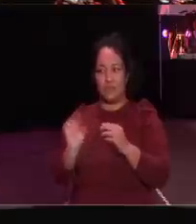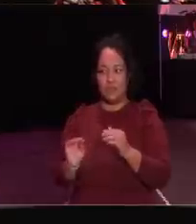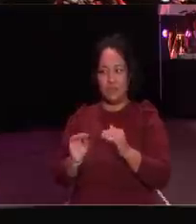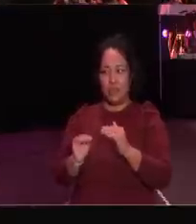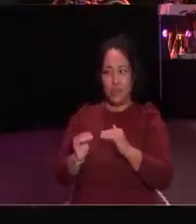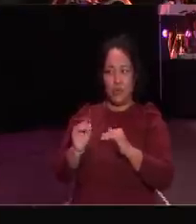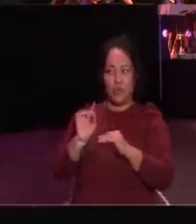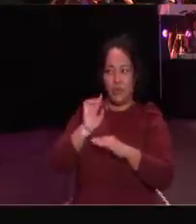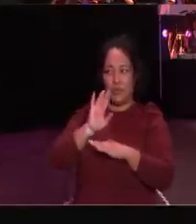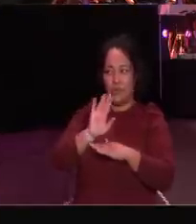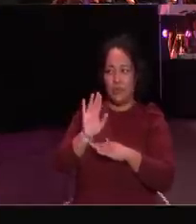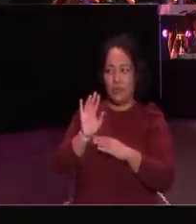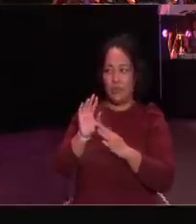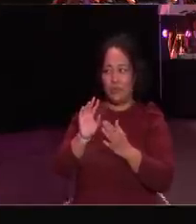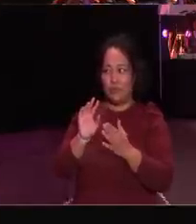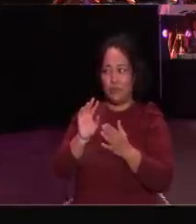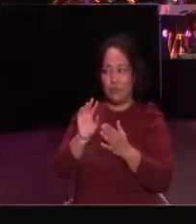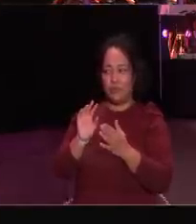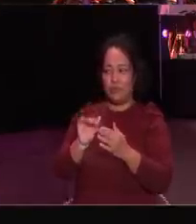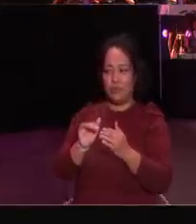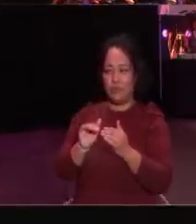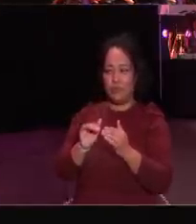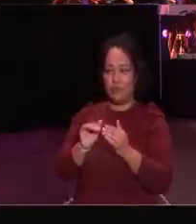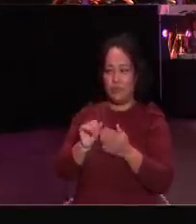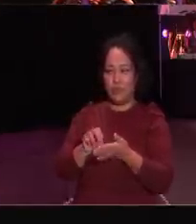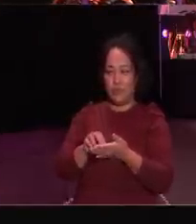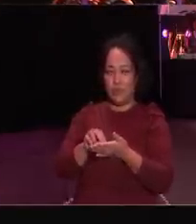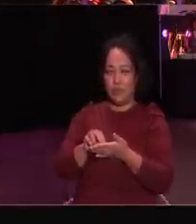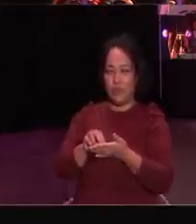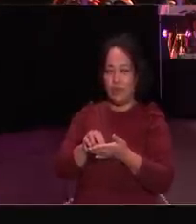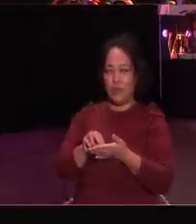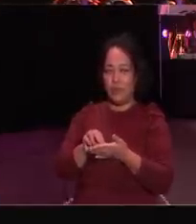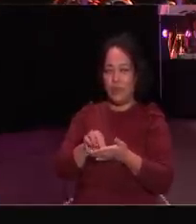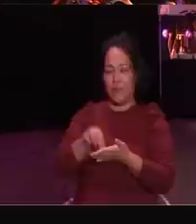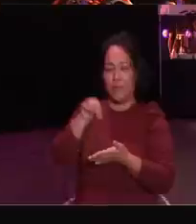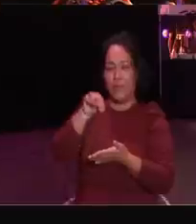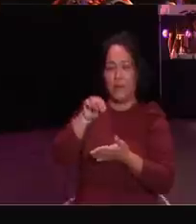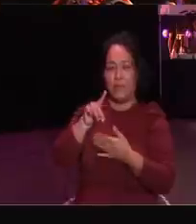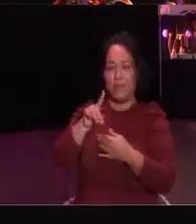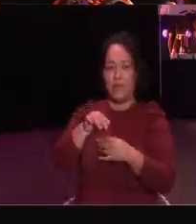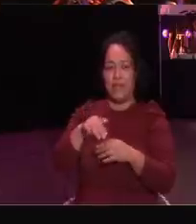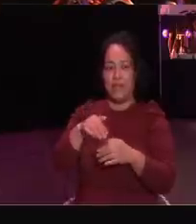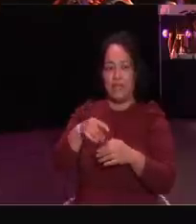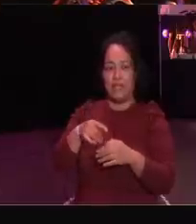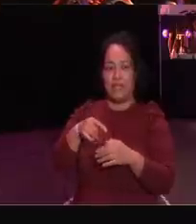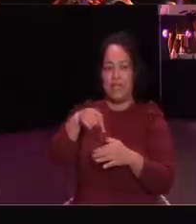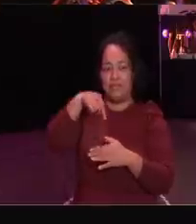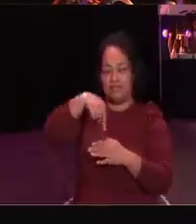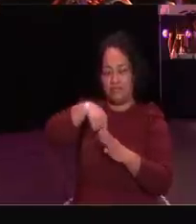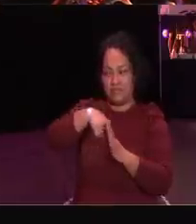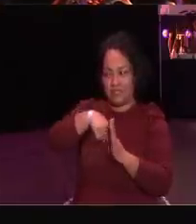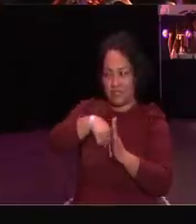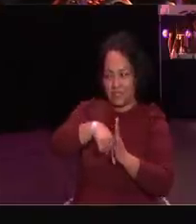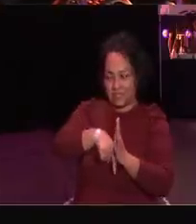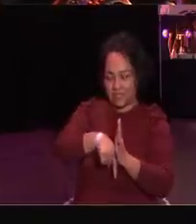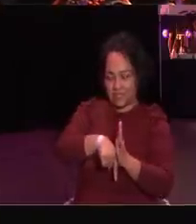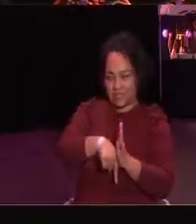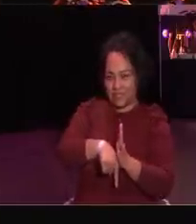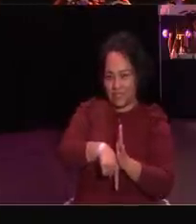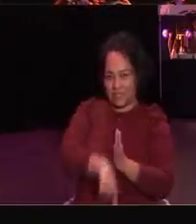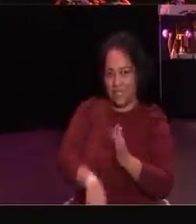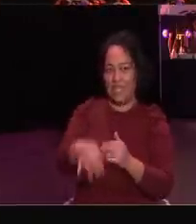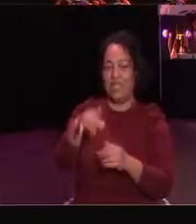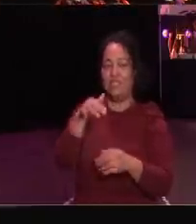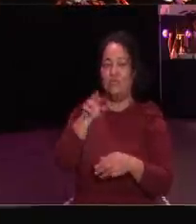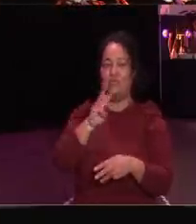cosa de abajo se hace más profunda. Because the depth begins to get deeper. Ahora tú te empiezas a meter más dentro del agua. Now you're going further into the water.